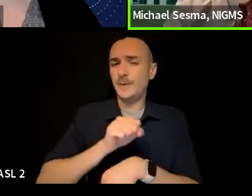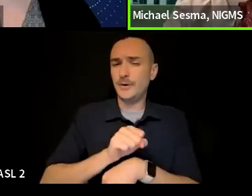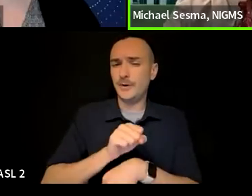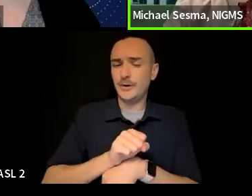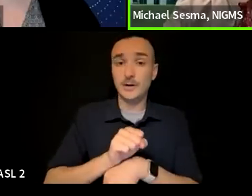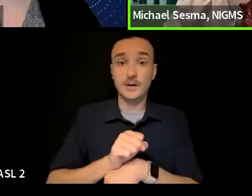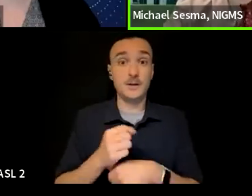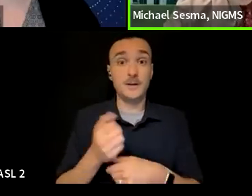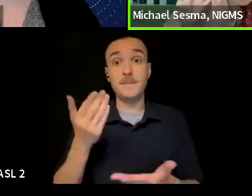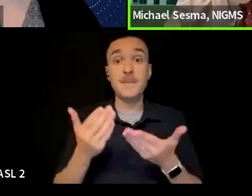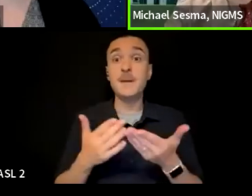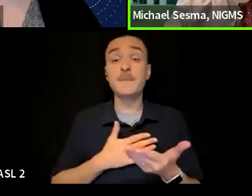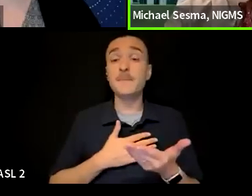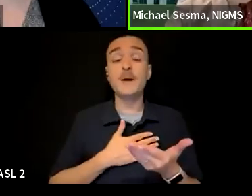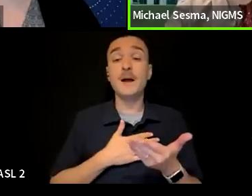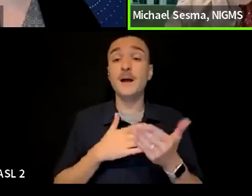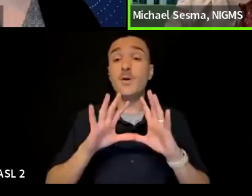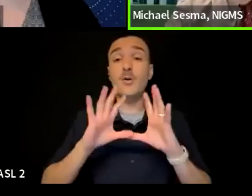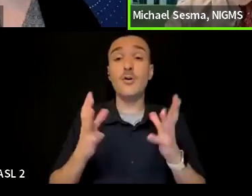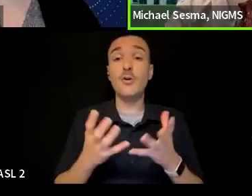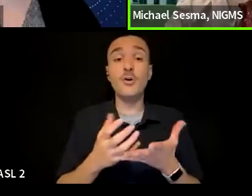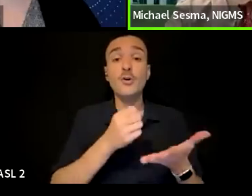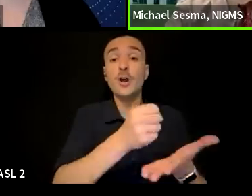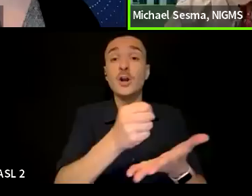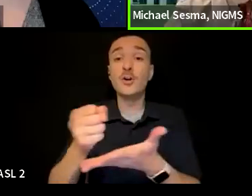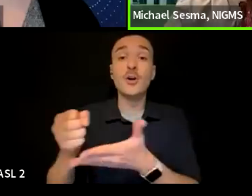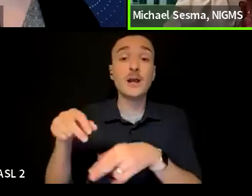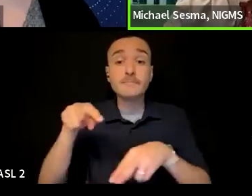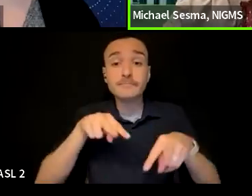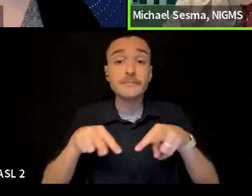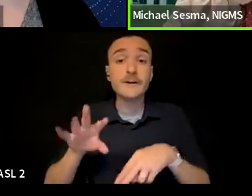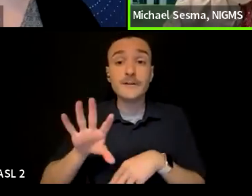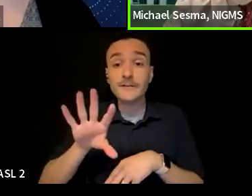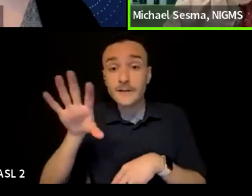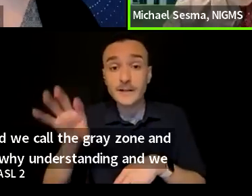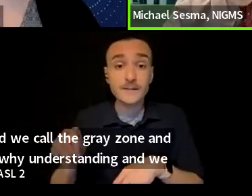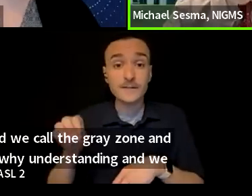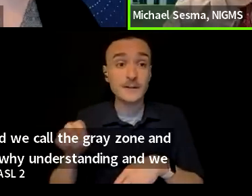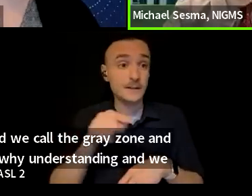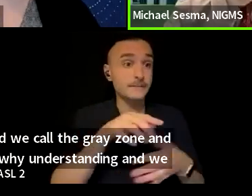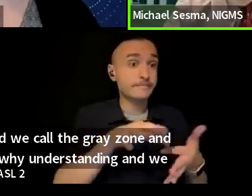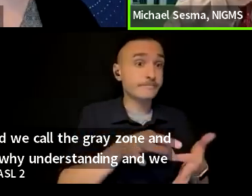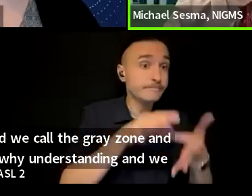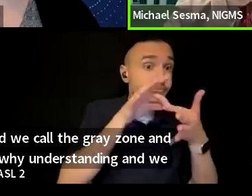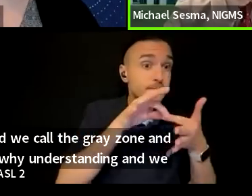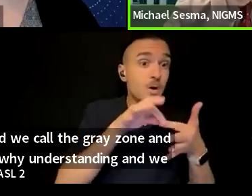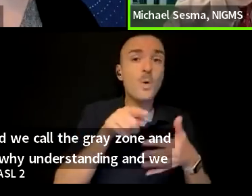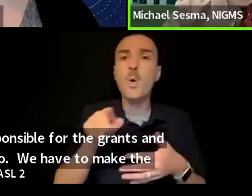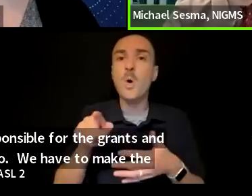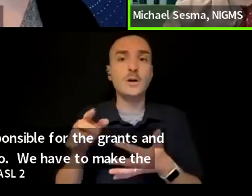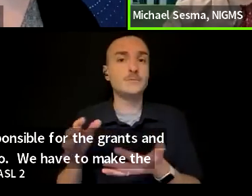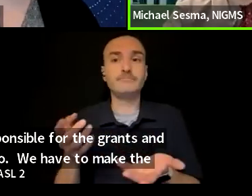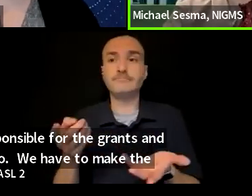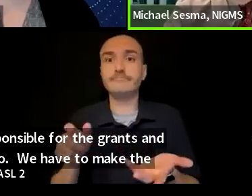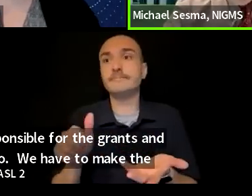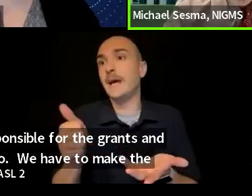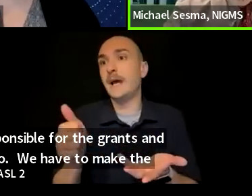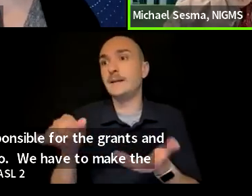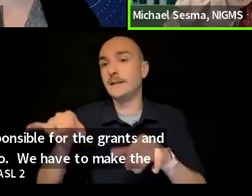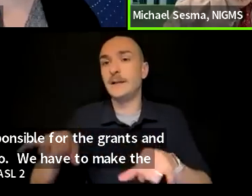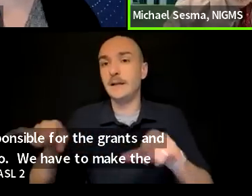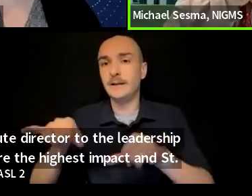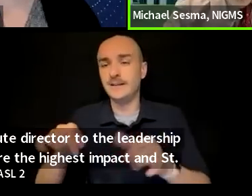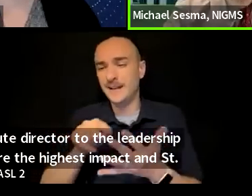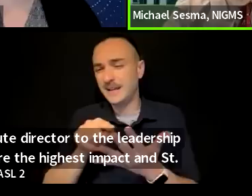or is this going to be just like one of 10 that are already in that portfolio? So we want to identify research niches that are